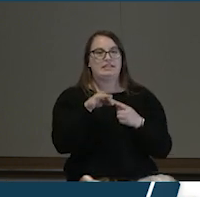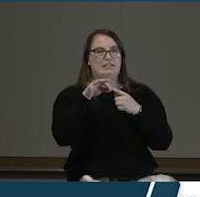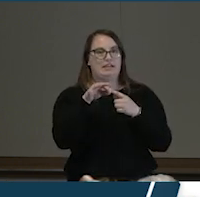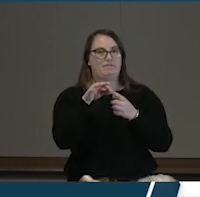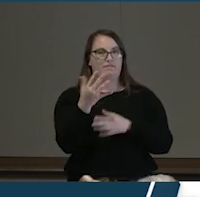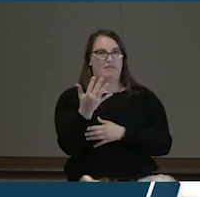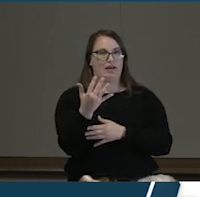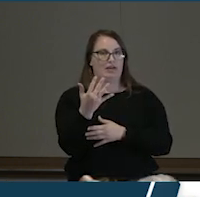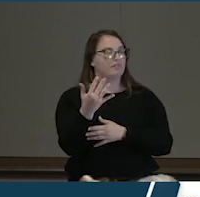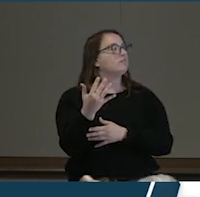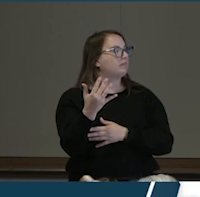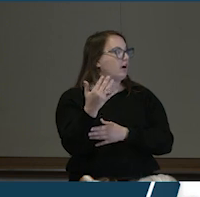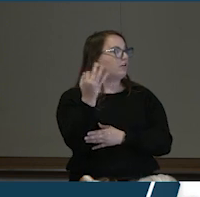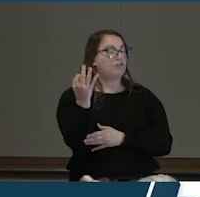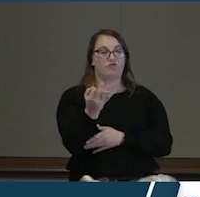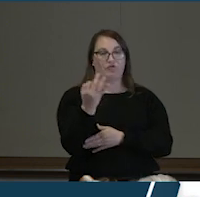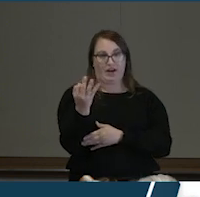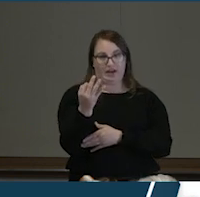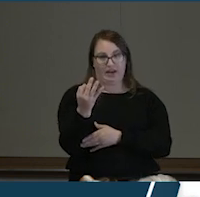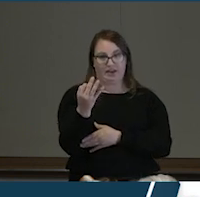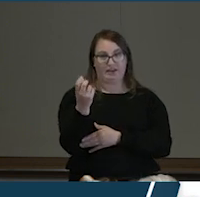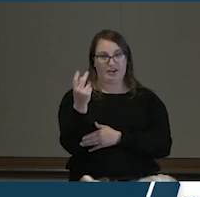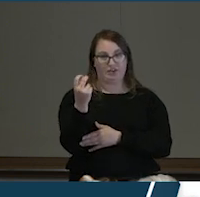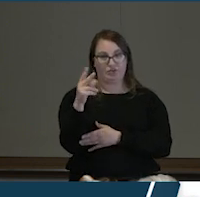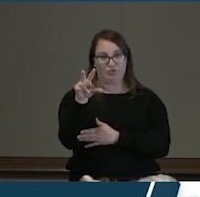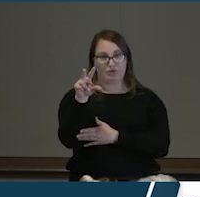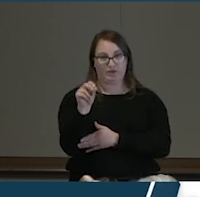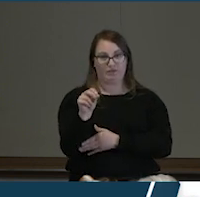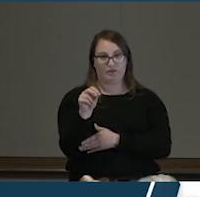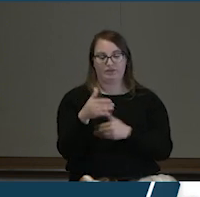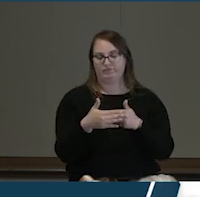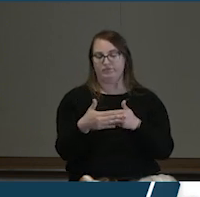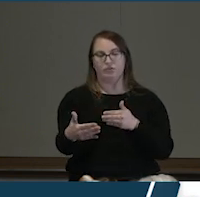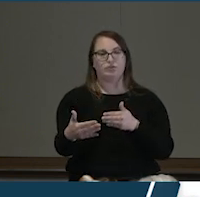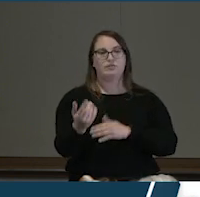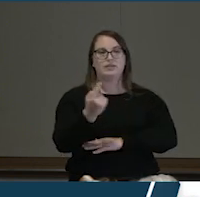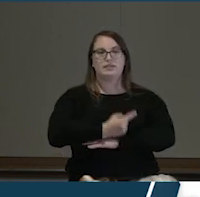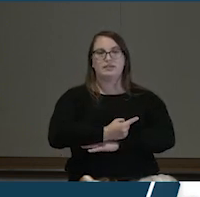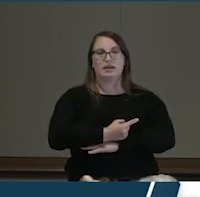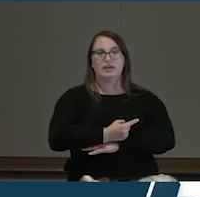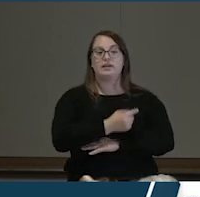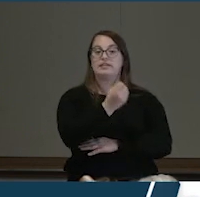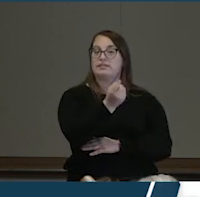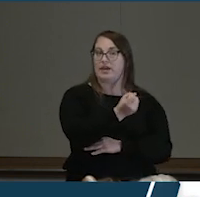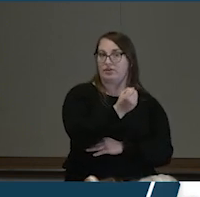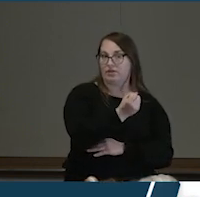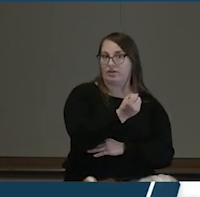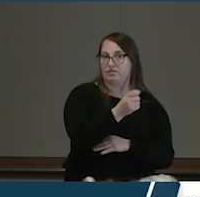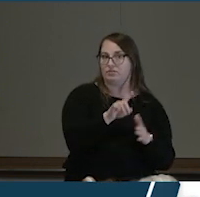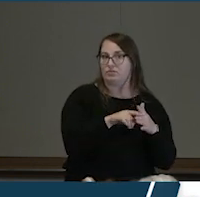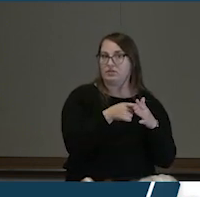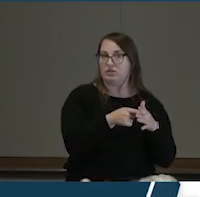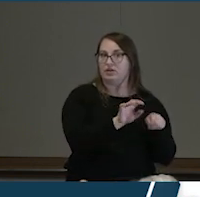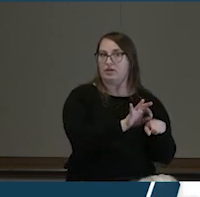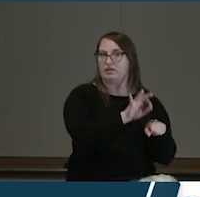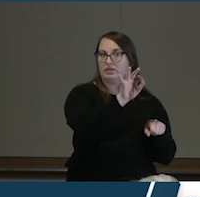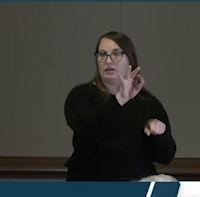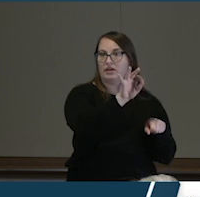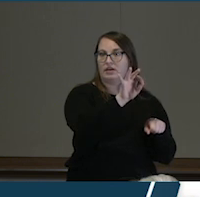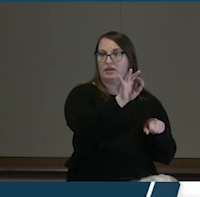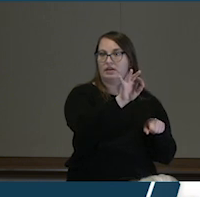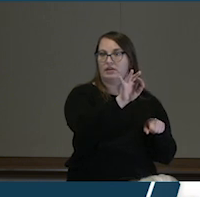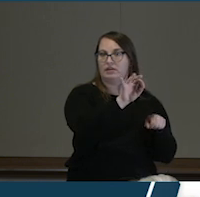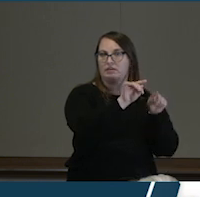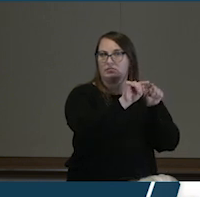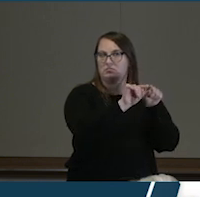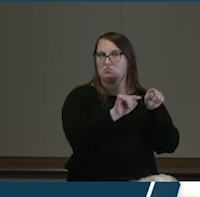12:30, all the rest of the day. Saturday we start at 9, and we go till, you guys are out of there by